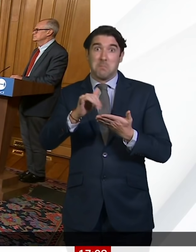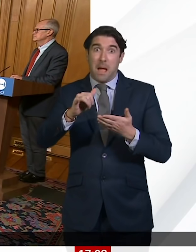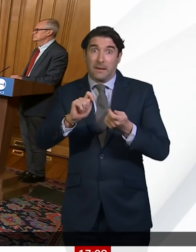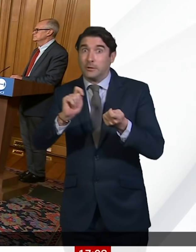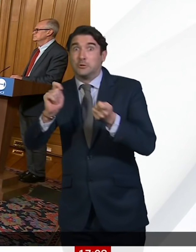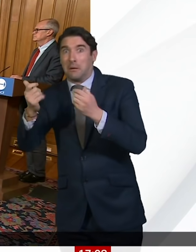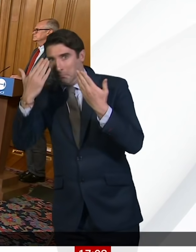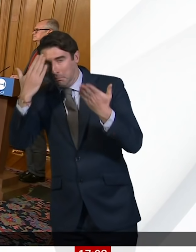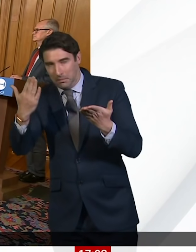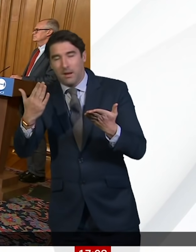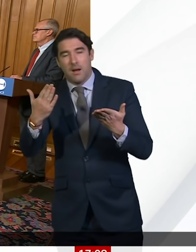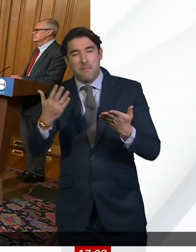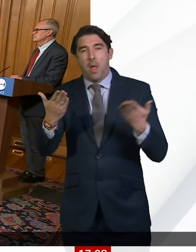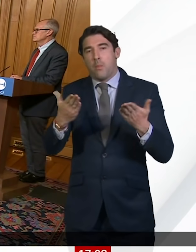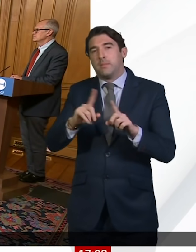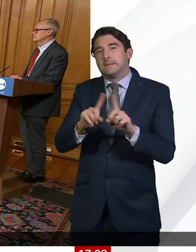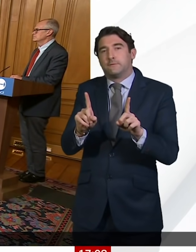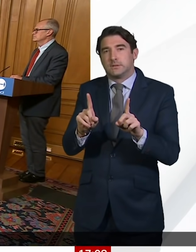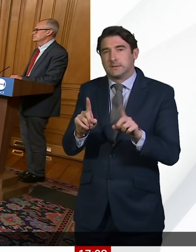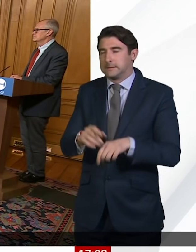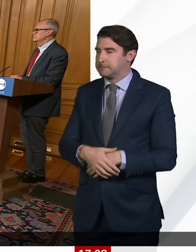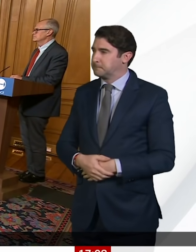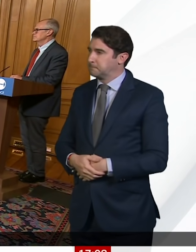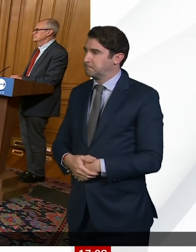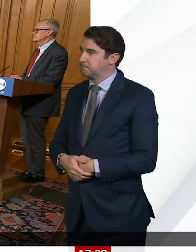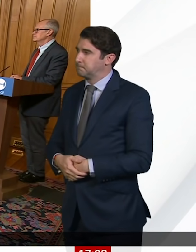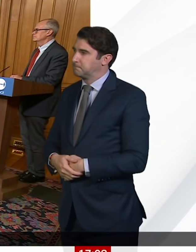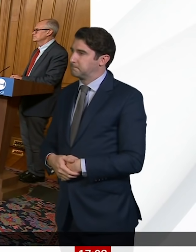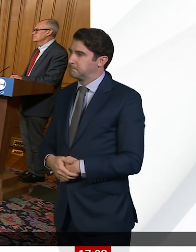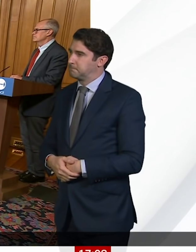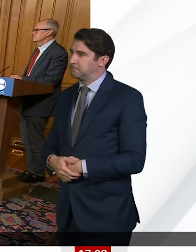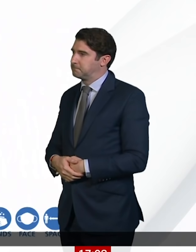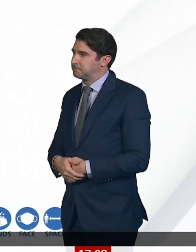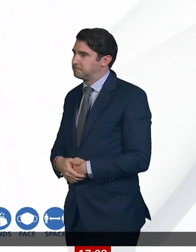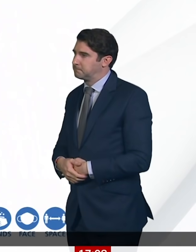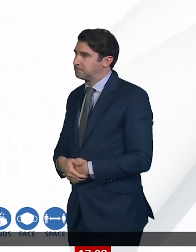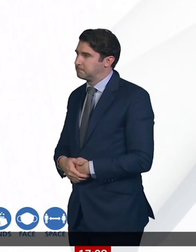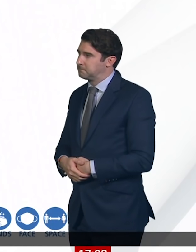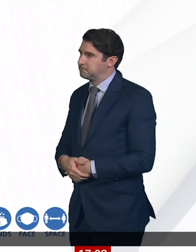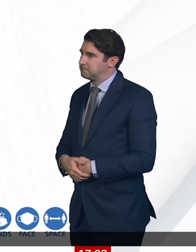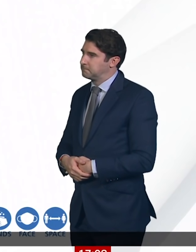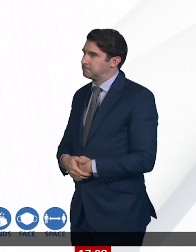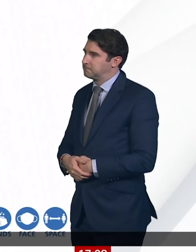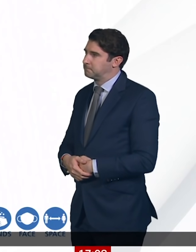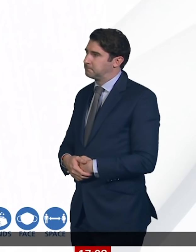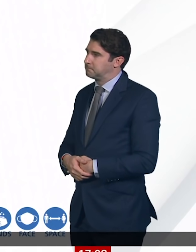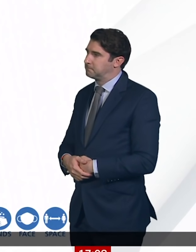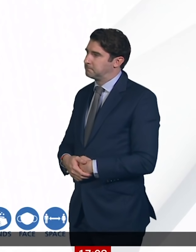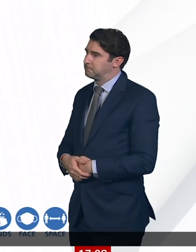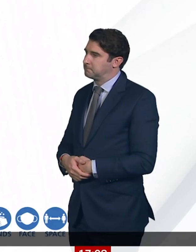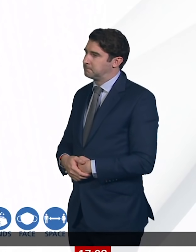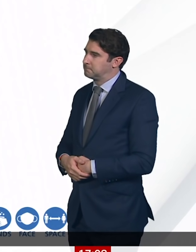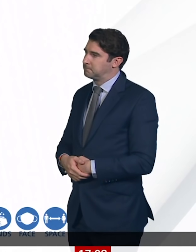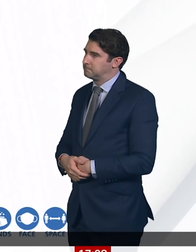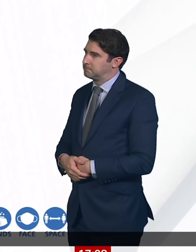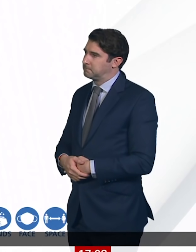total rate in terms of the amount of COVID that is being detected on a weekly basis, where darker